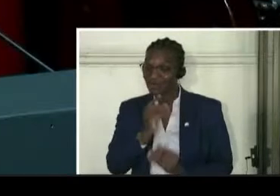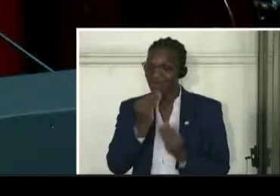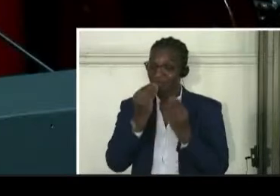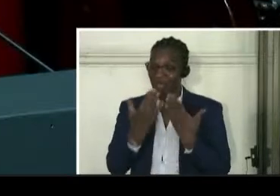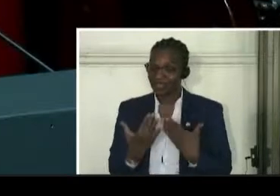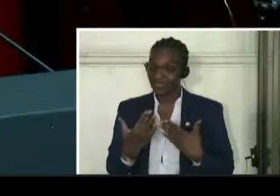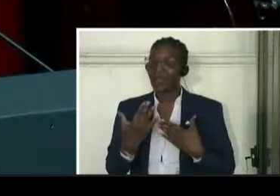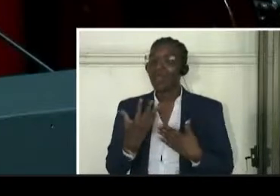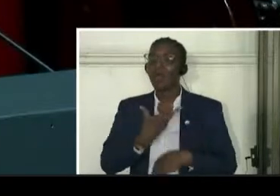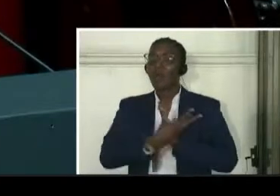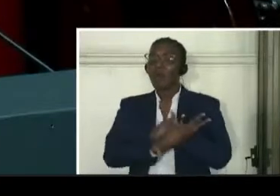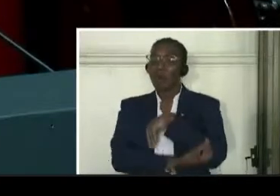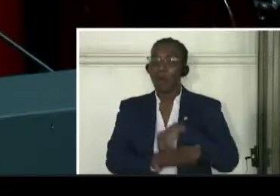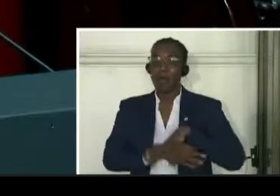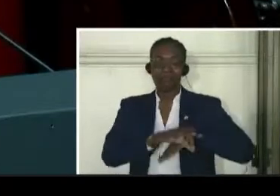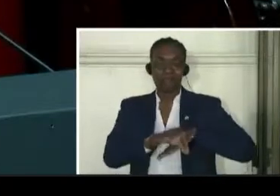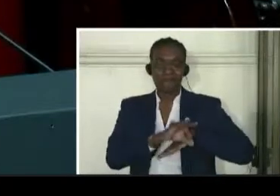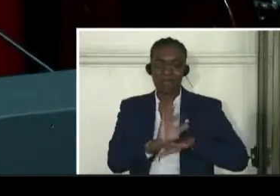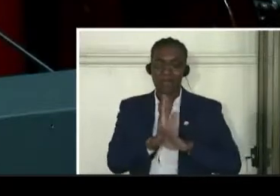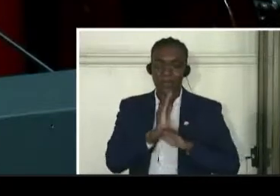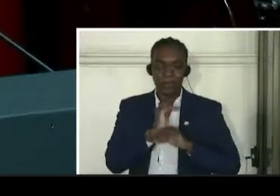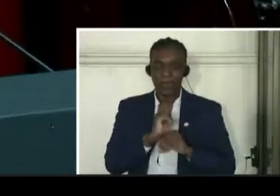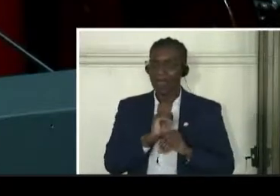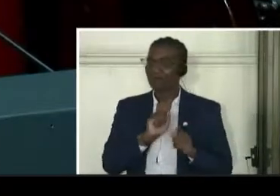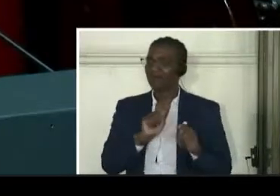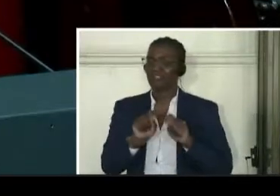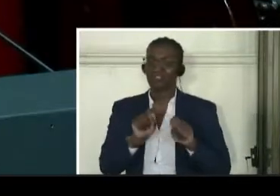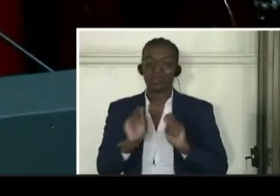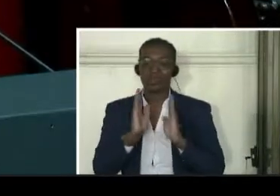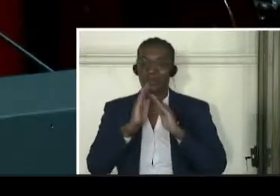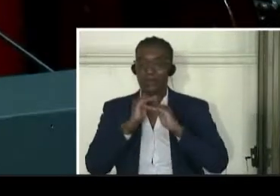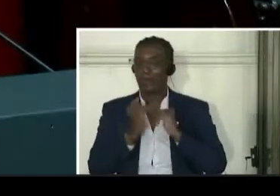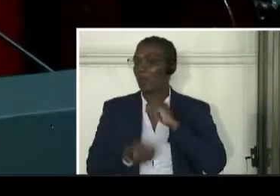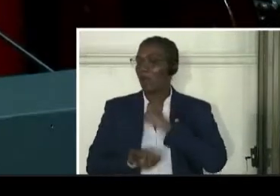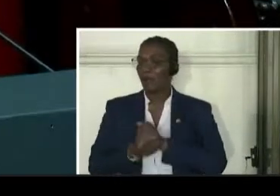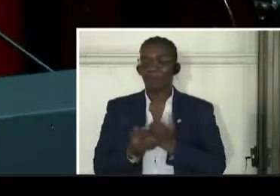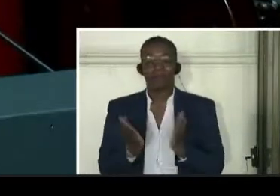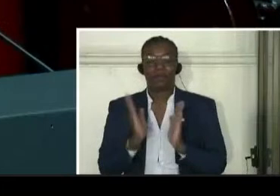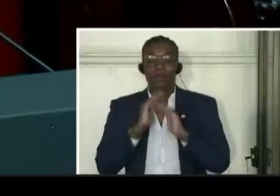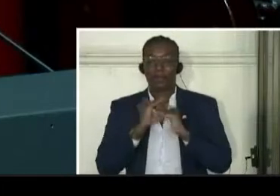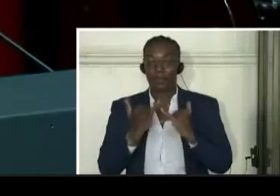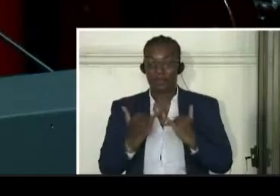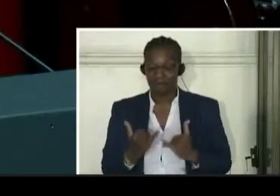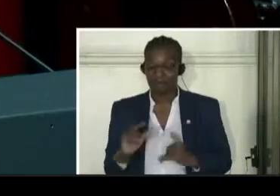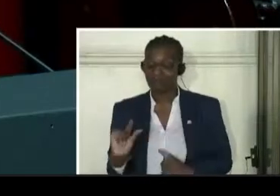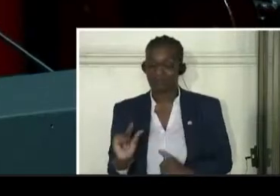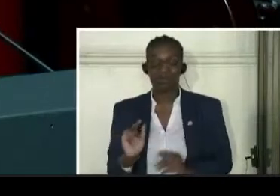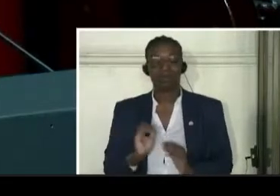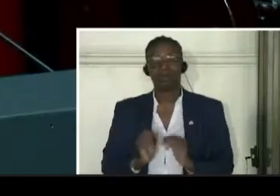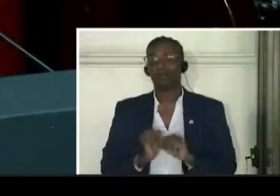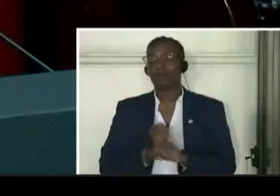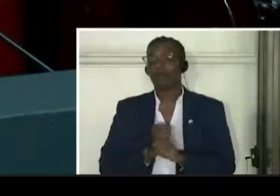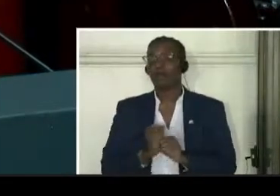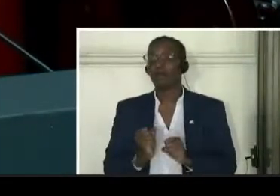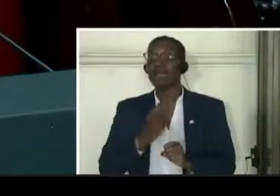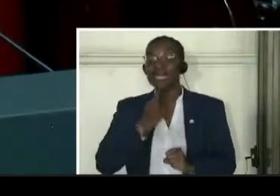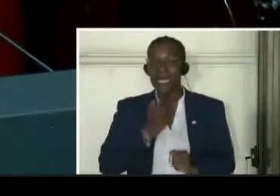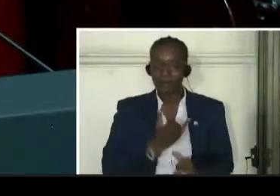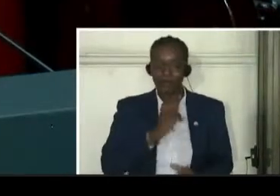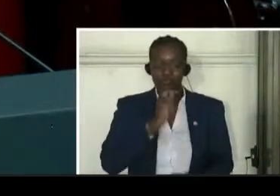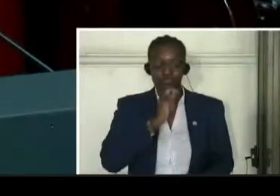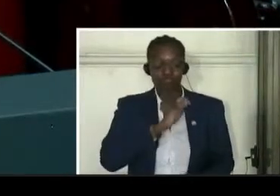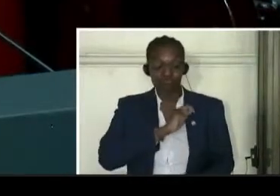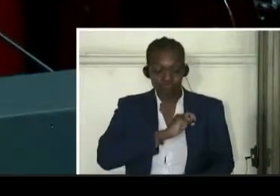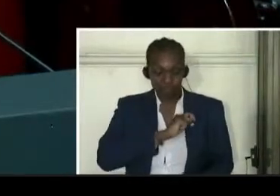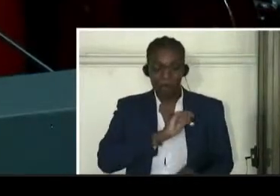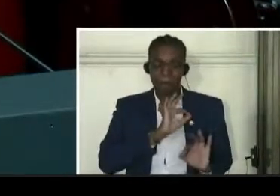poor planning does not support the eradication of transit camps anytime soon. It has been said that true